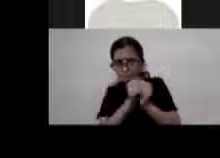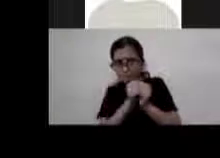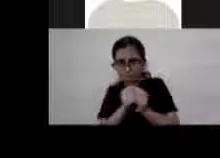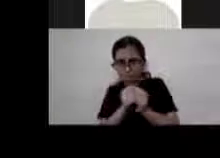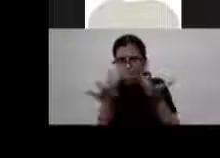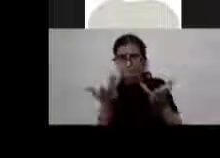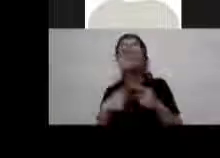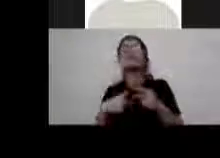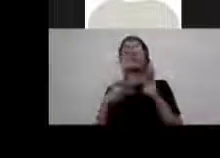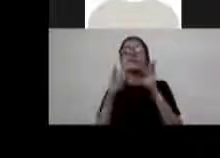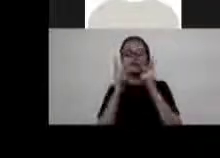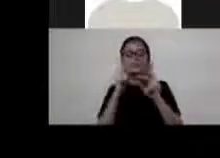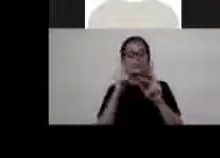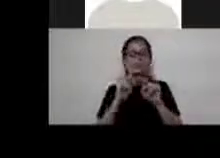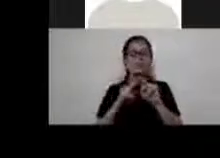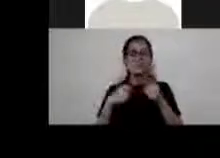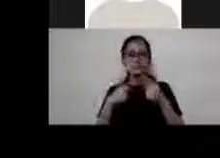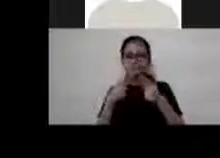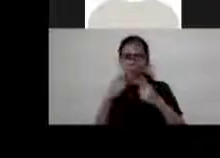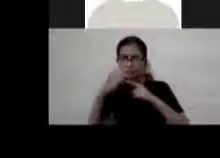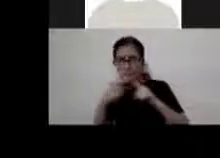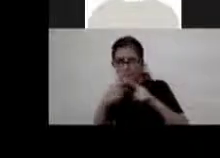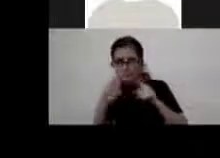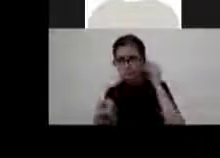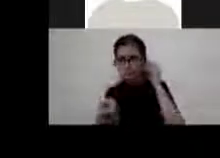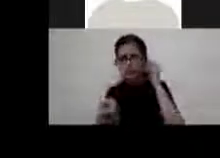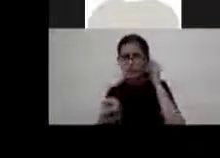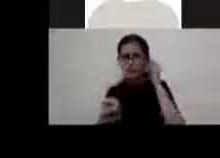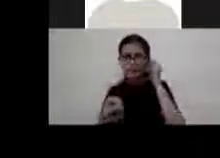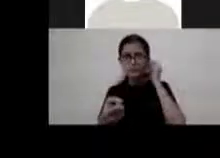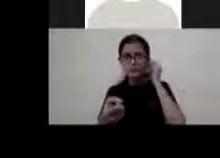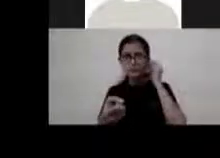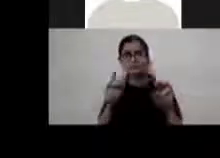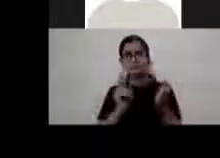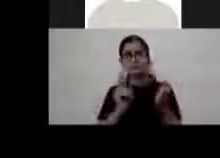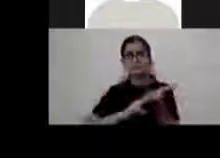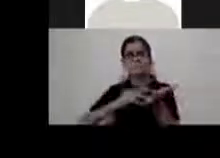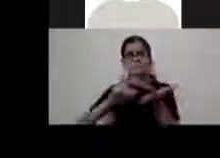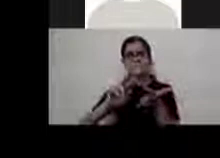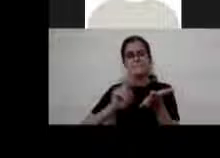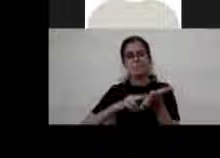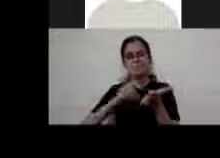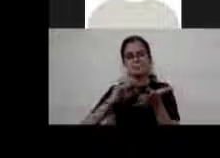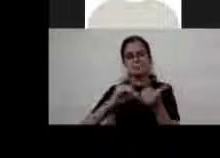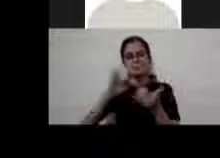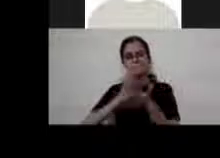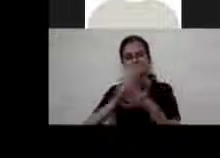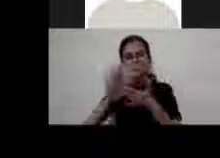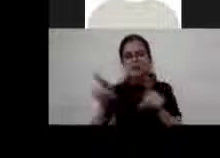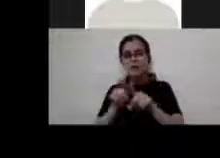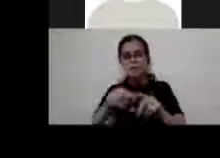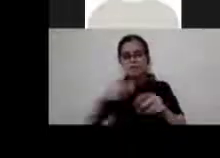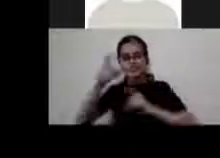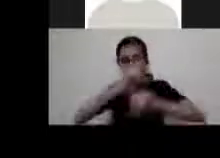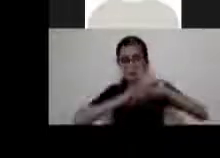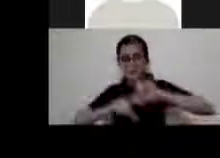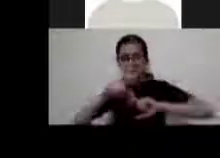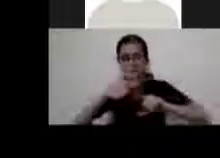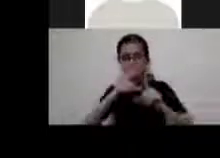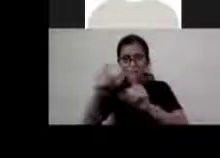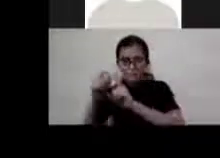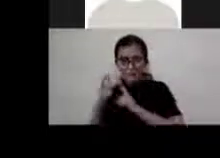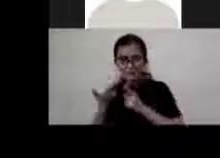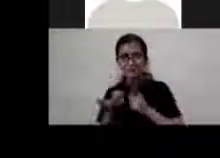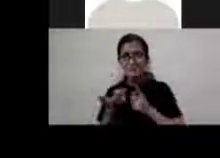when I'm talking about me, my colleagues in our company, then I usually try not to limit the work that we are doing